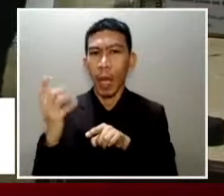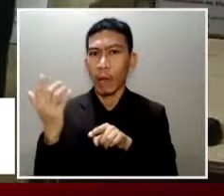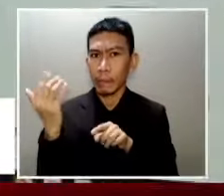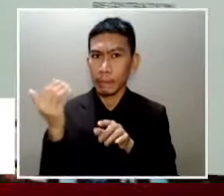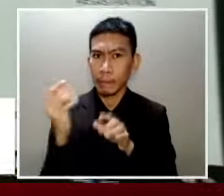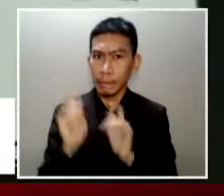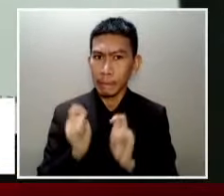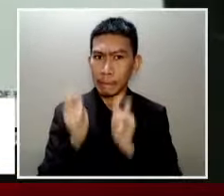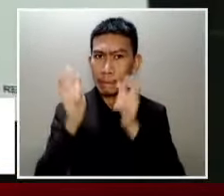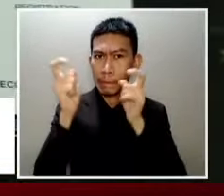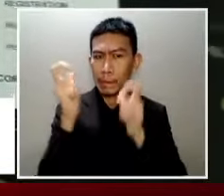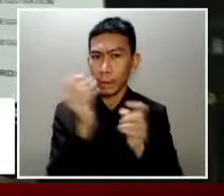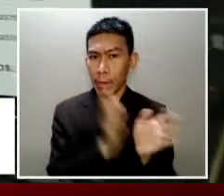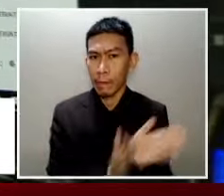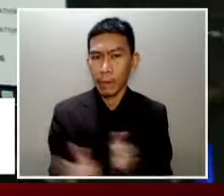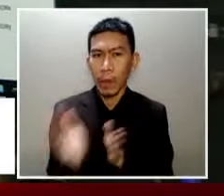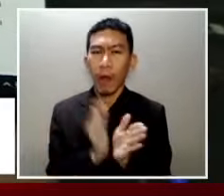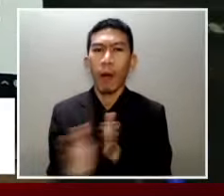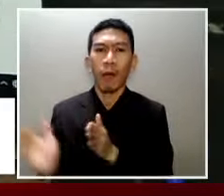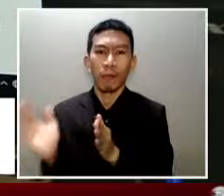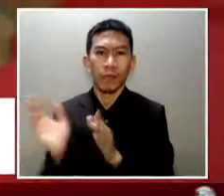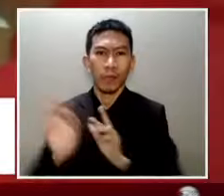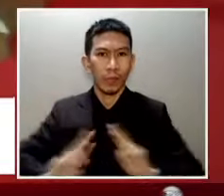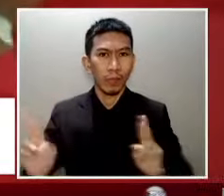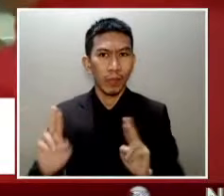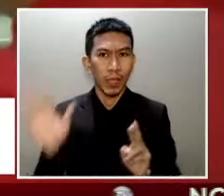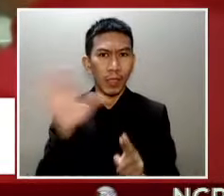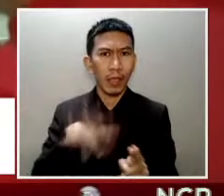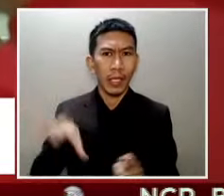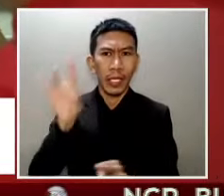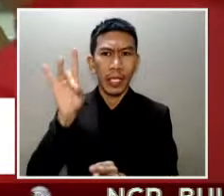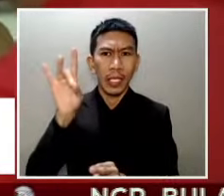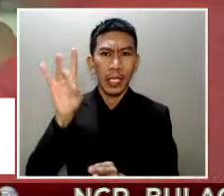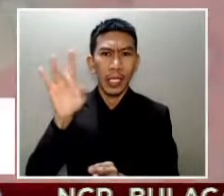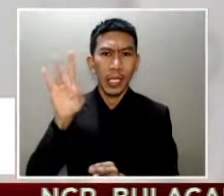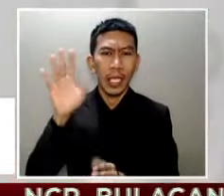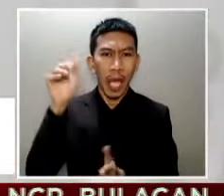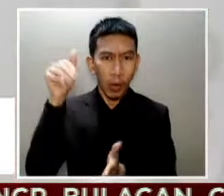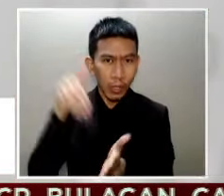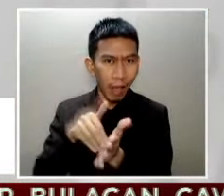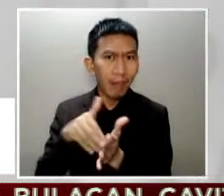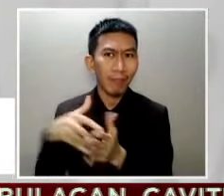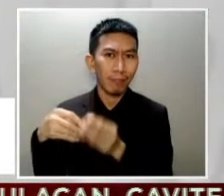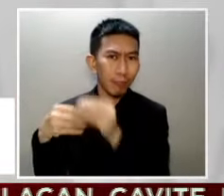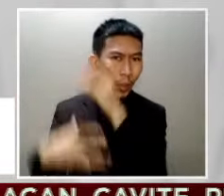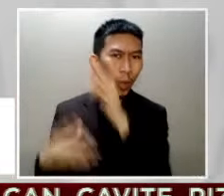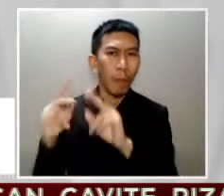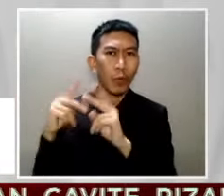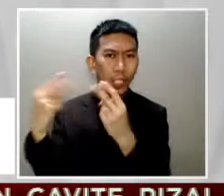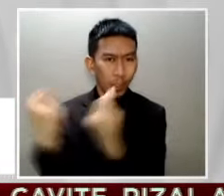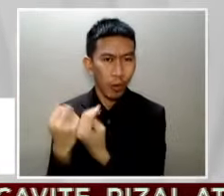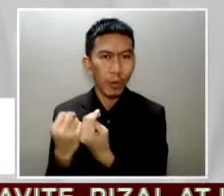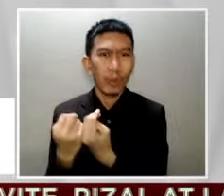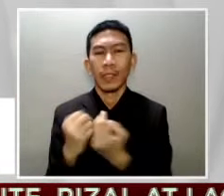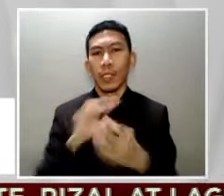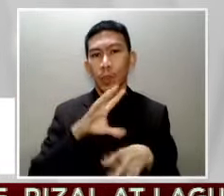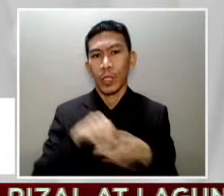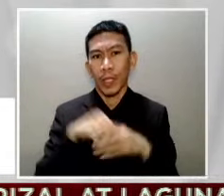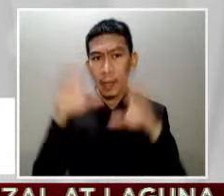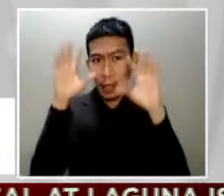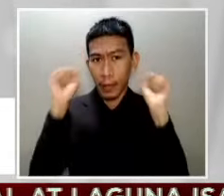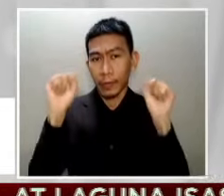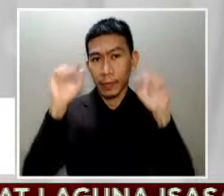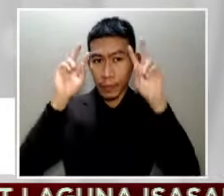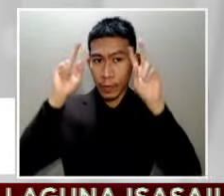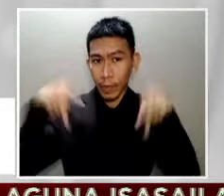halalan para sa higit 18,000 national at local positions kabilang ang Pangulo Vice Presidente